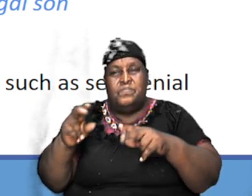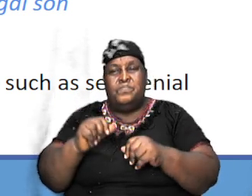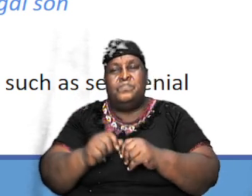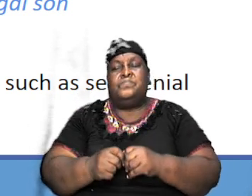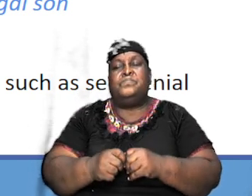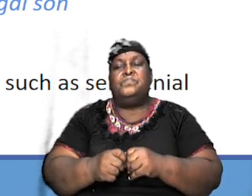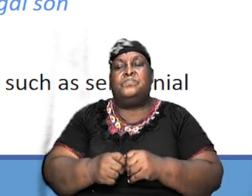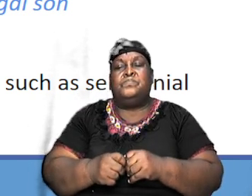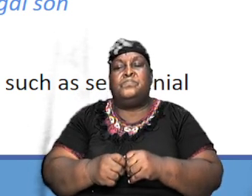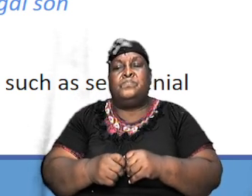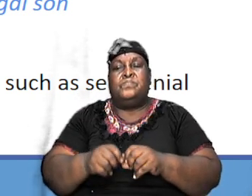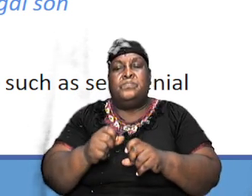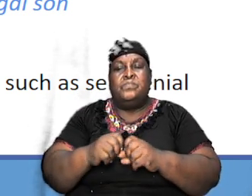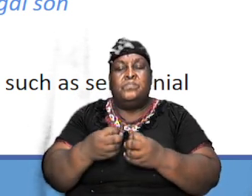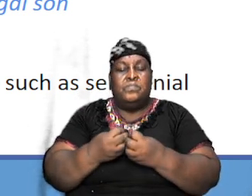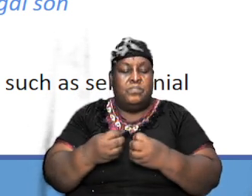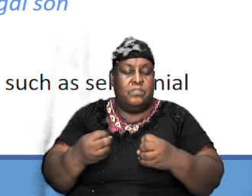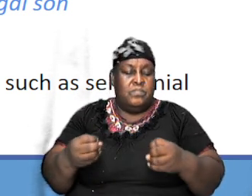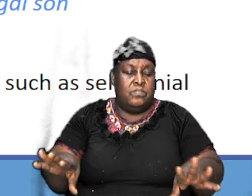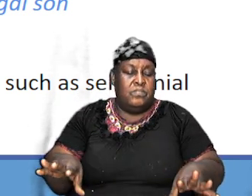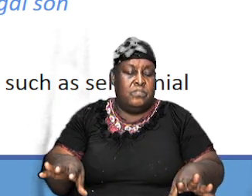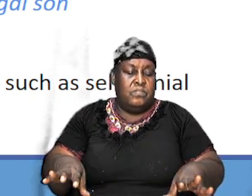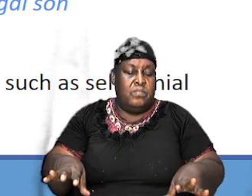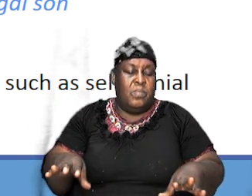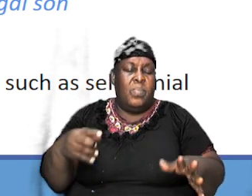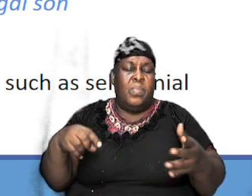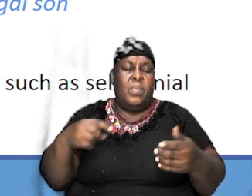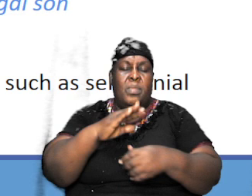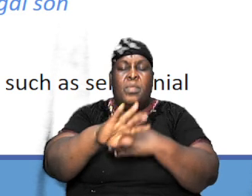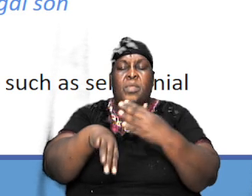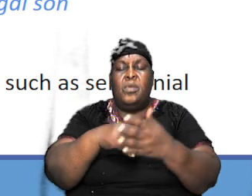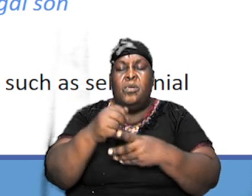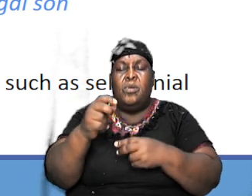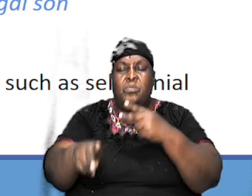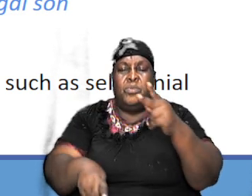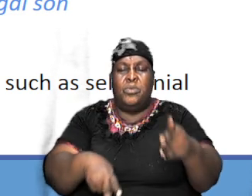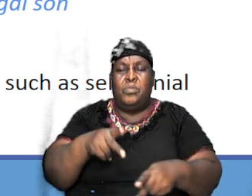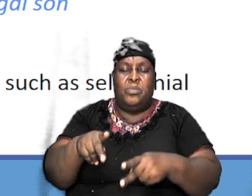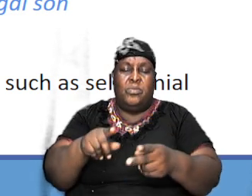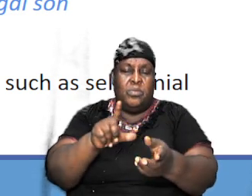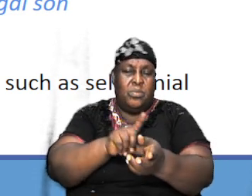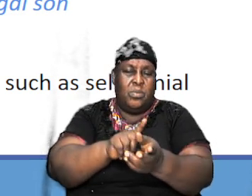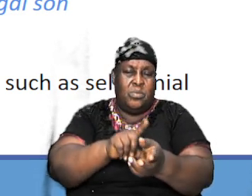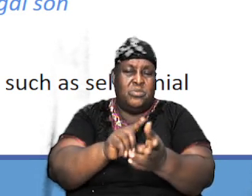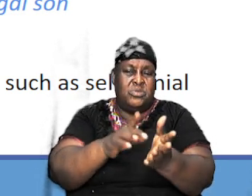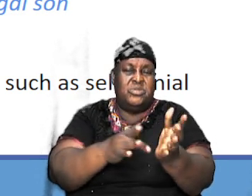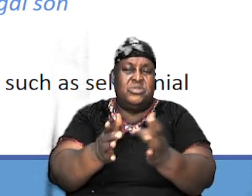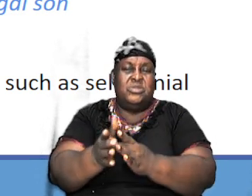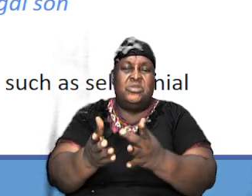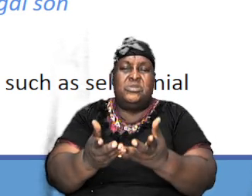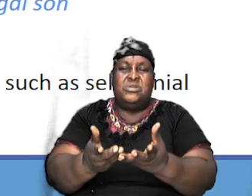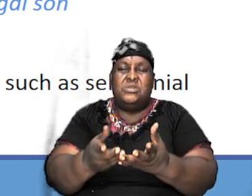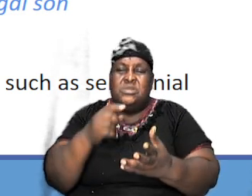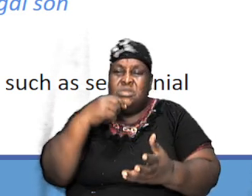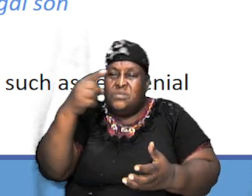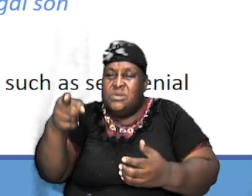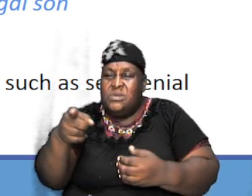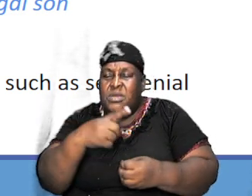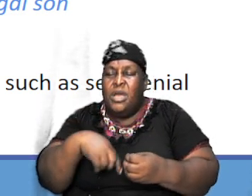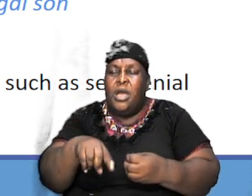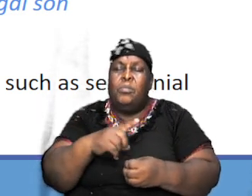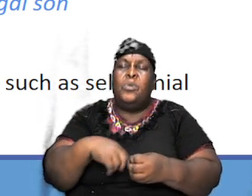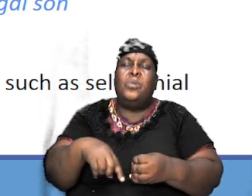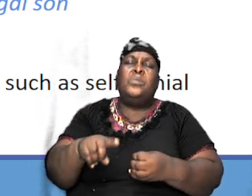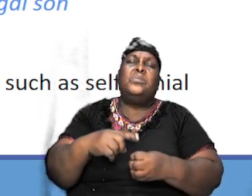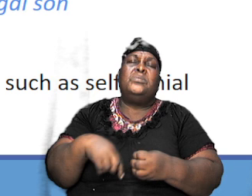Jesus as the seeker of the lost among all people. In Luke, Jesus declared his mission was to